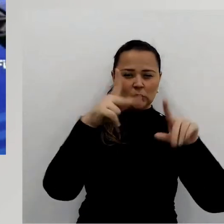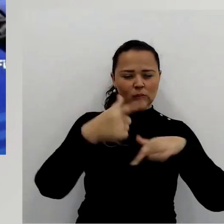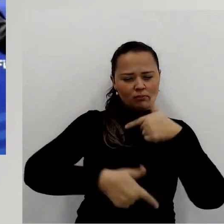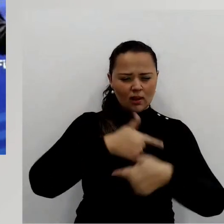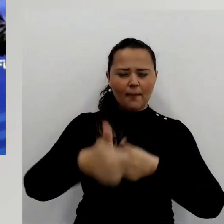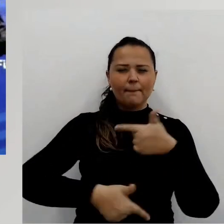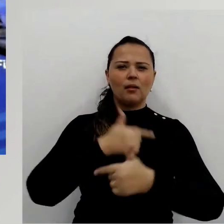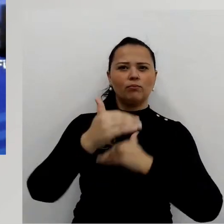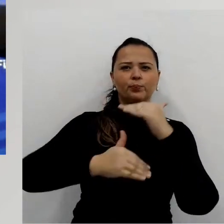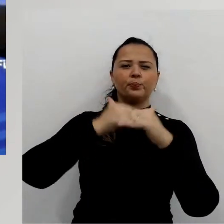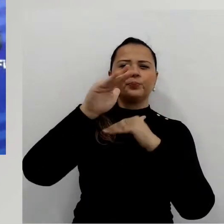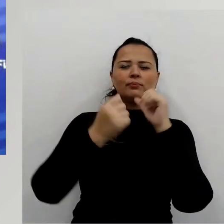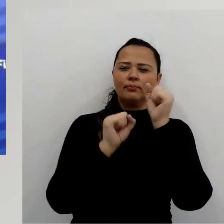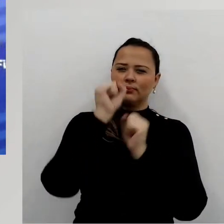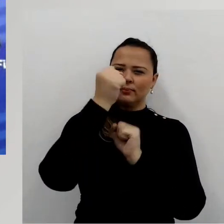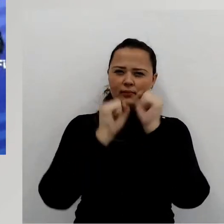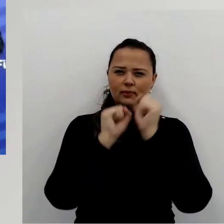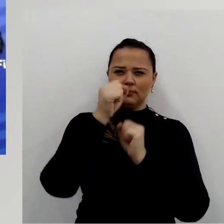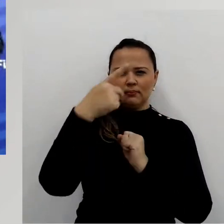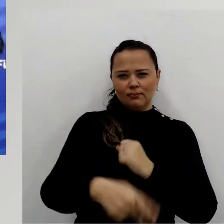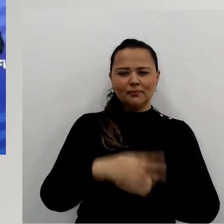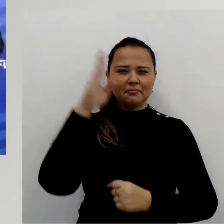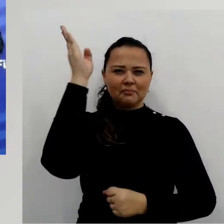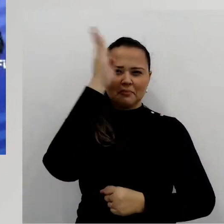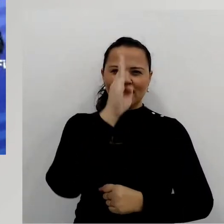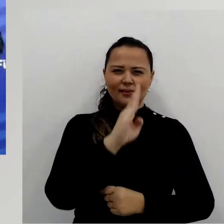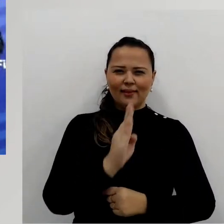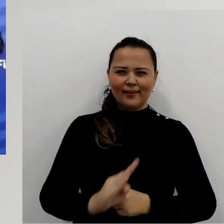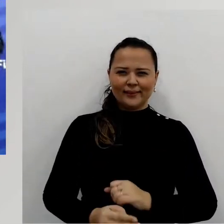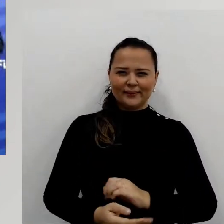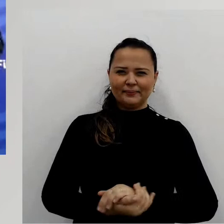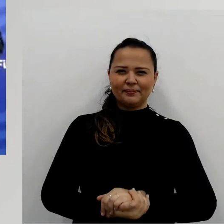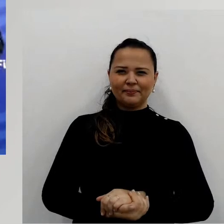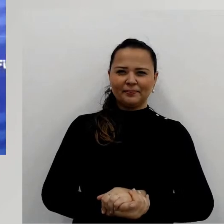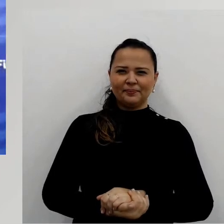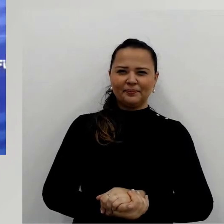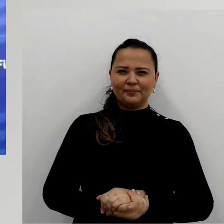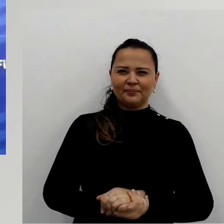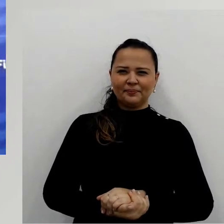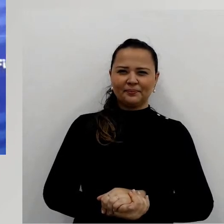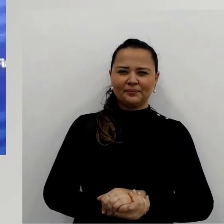the development of the Brazilian printing industry.